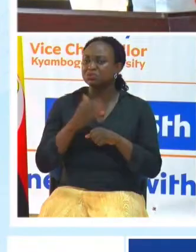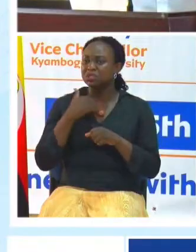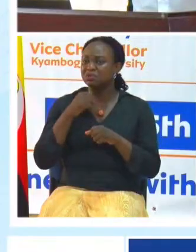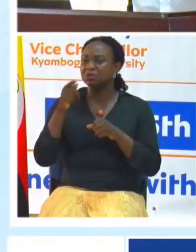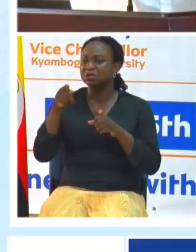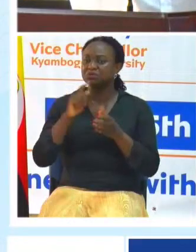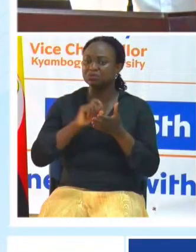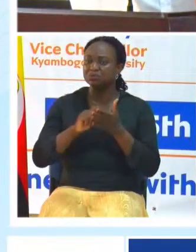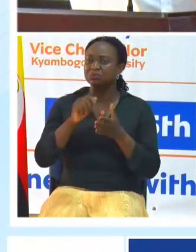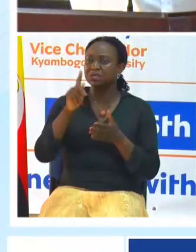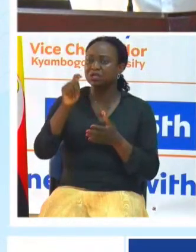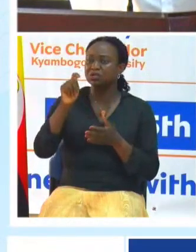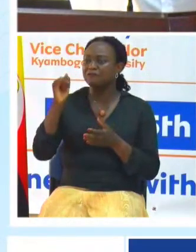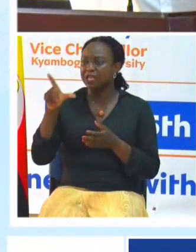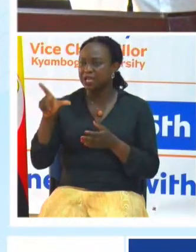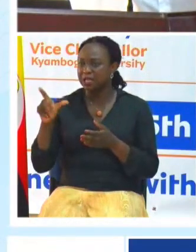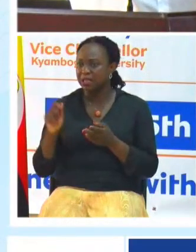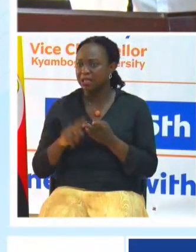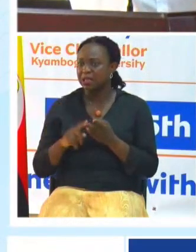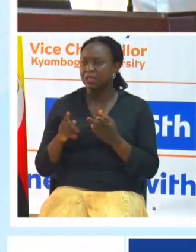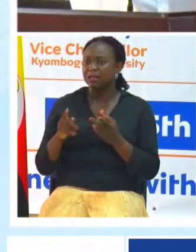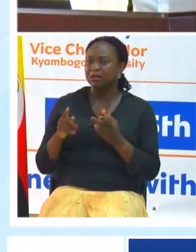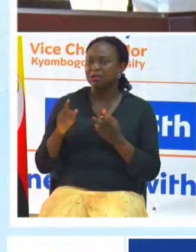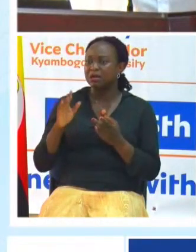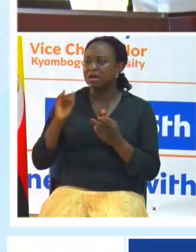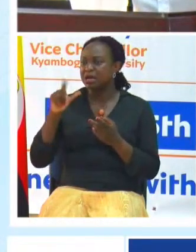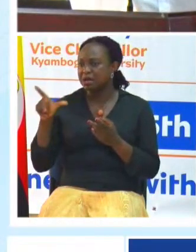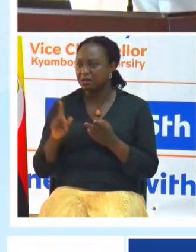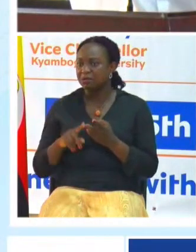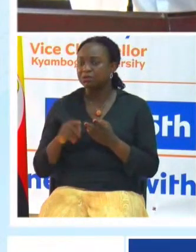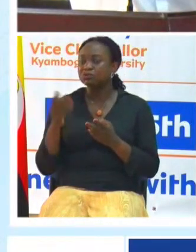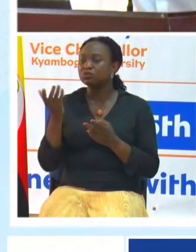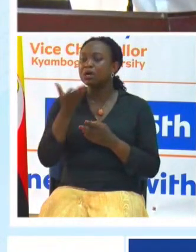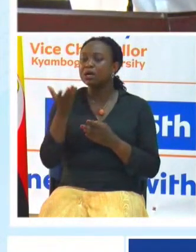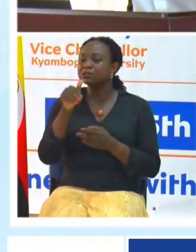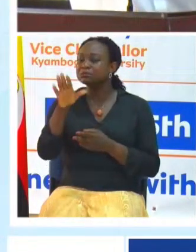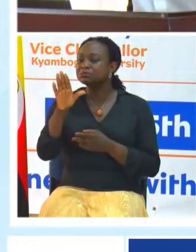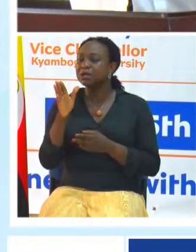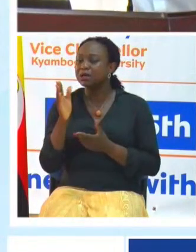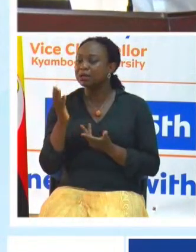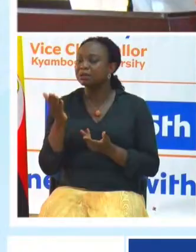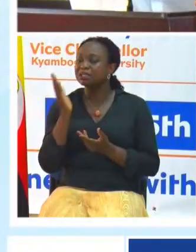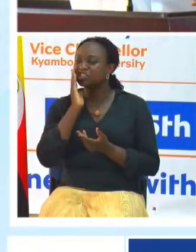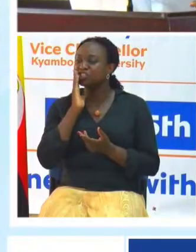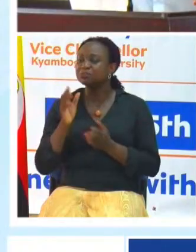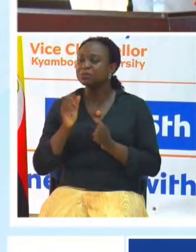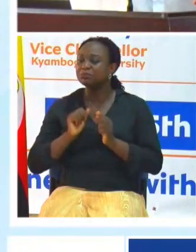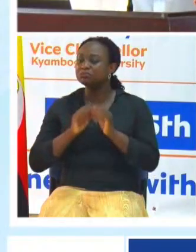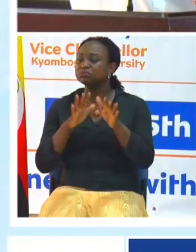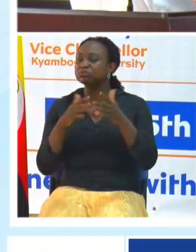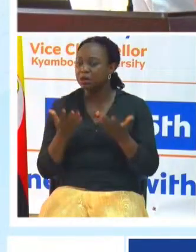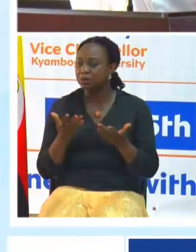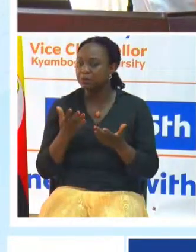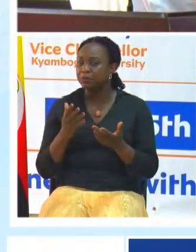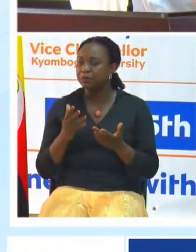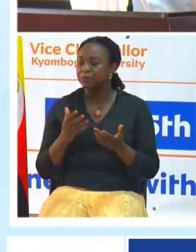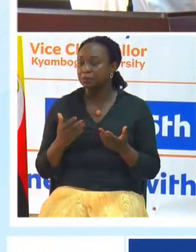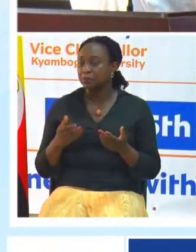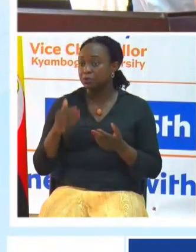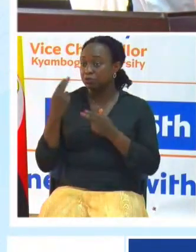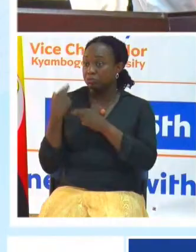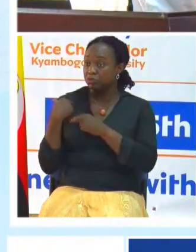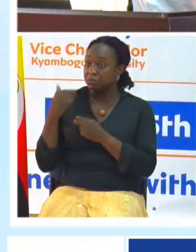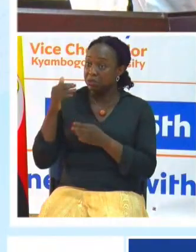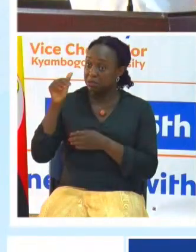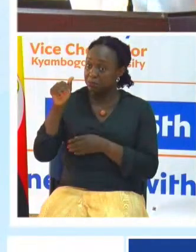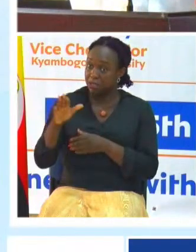TOEFL, IELTS, Duolingo to assess how proficient you are in English. So it's your responsibility